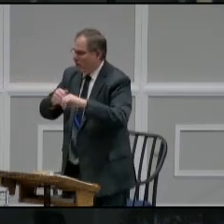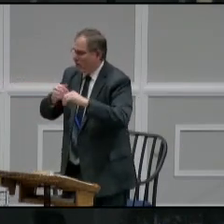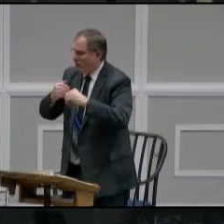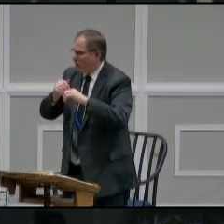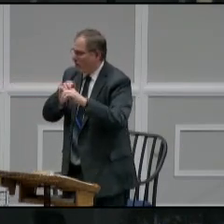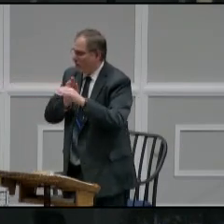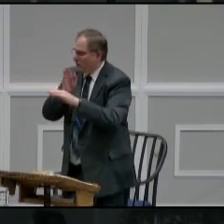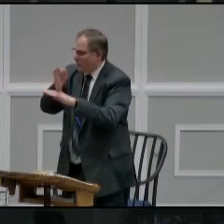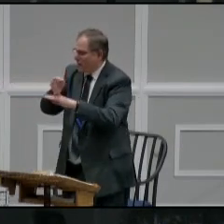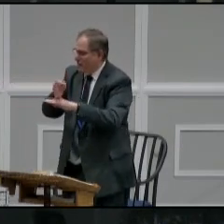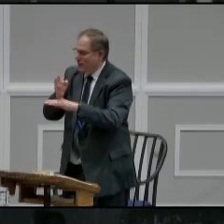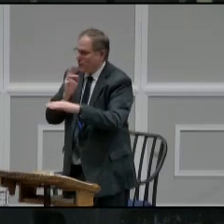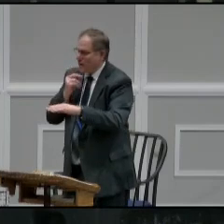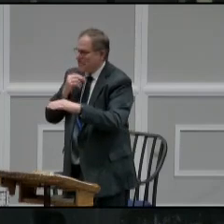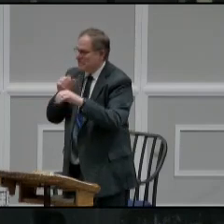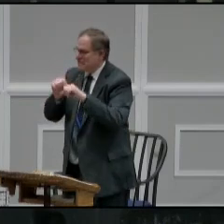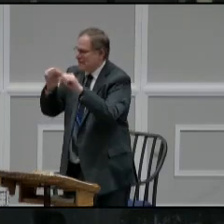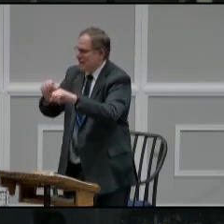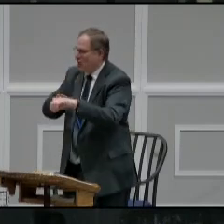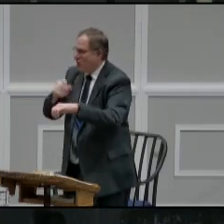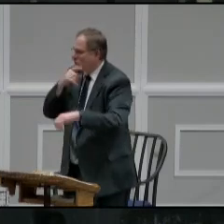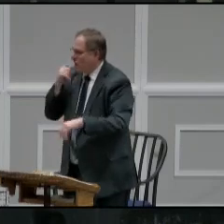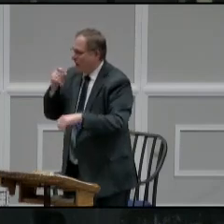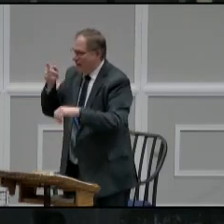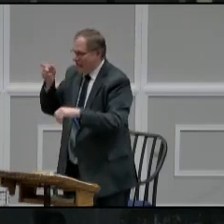that? How could you ever